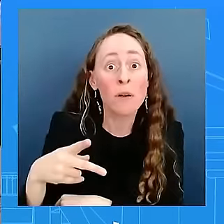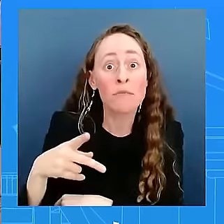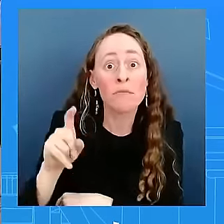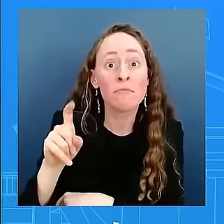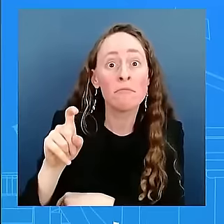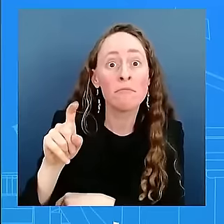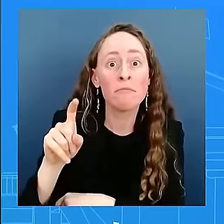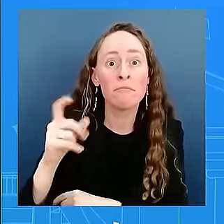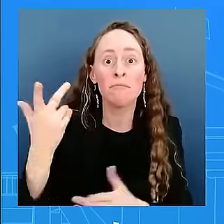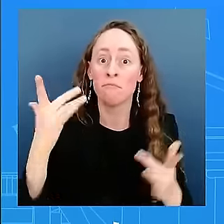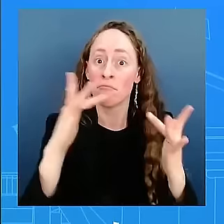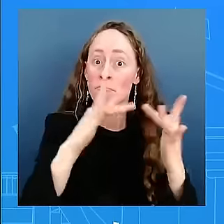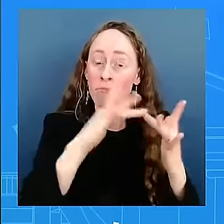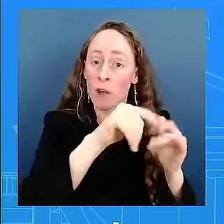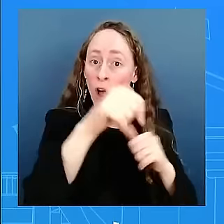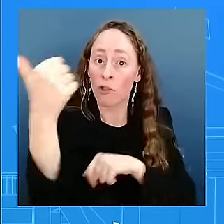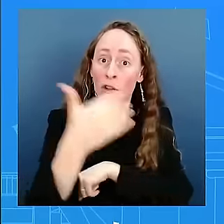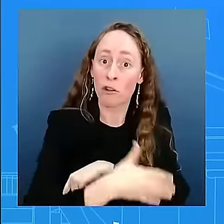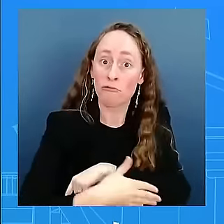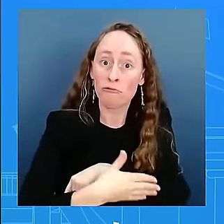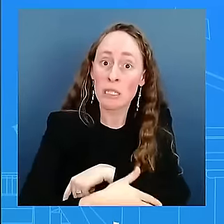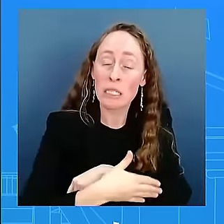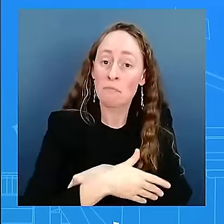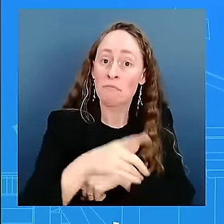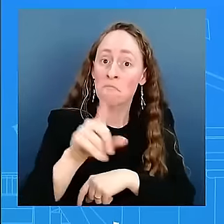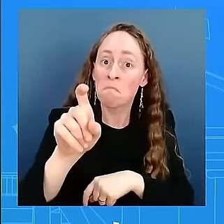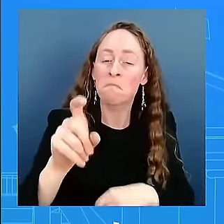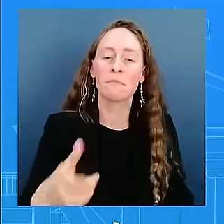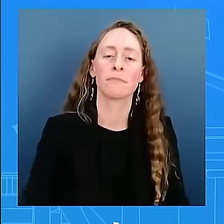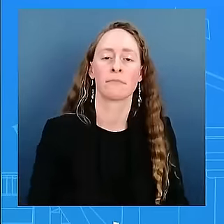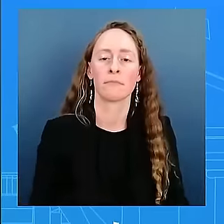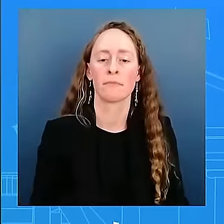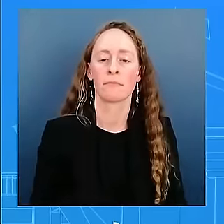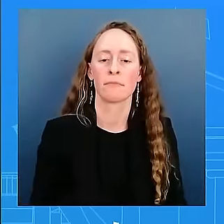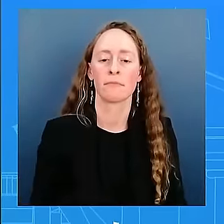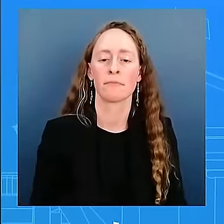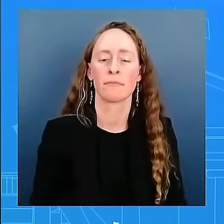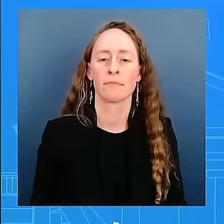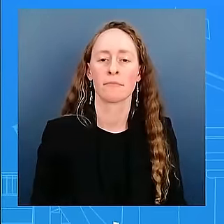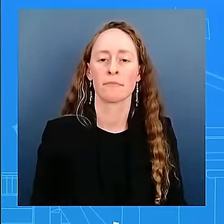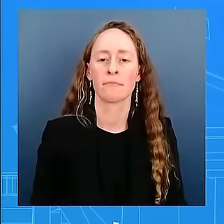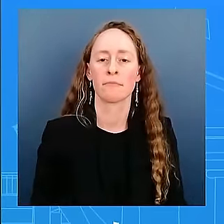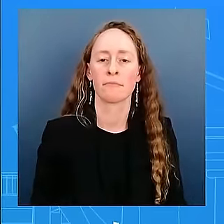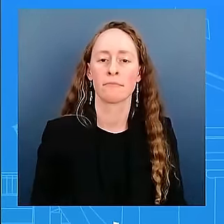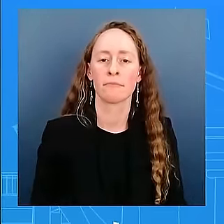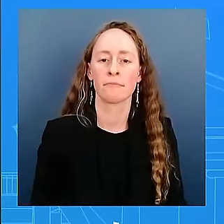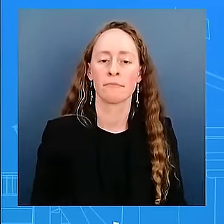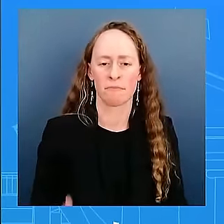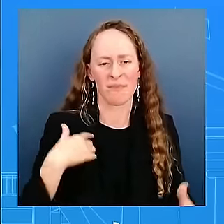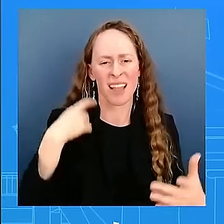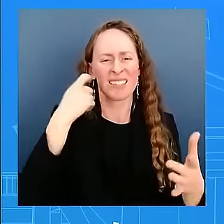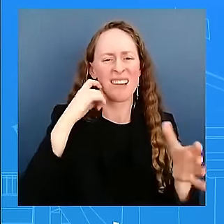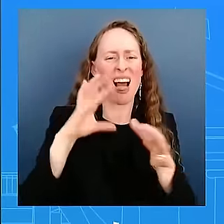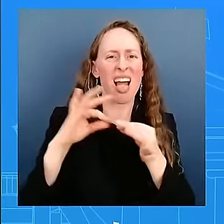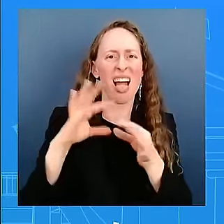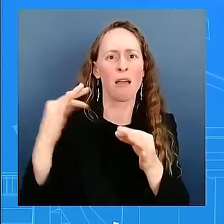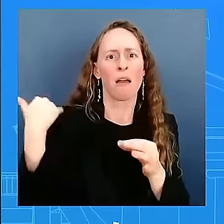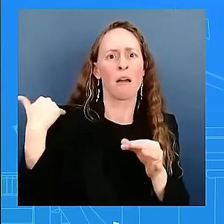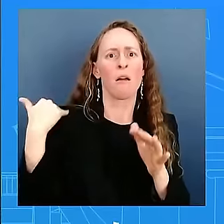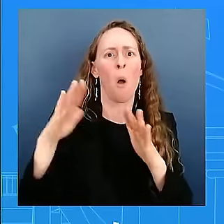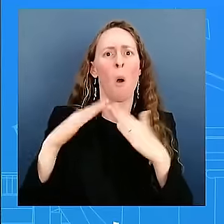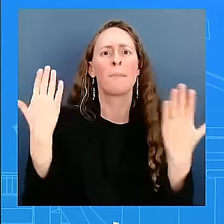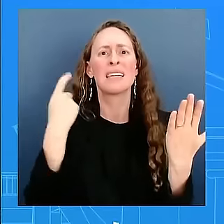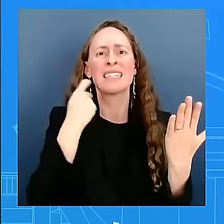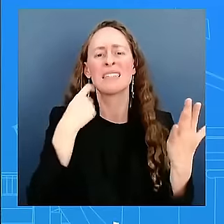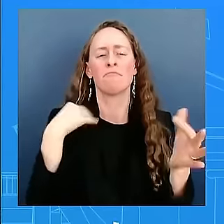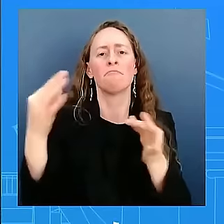So as I said in my opening comments, both President Biden and Vice President Harris have made the return of unjustly